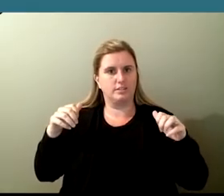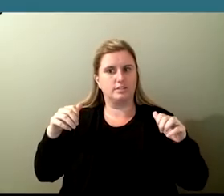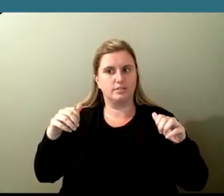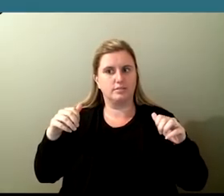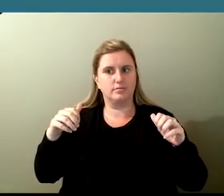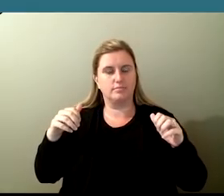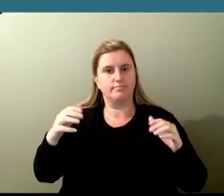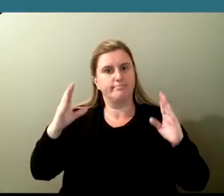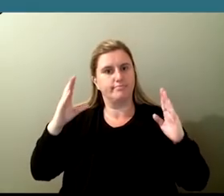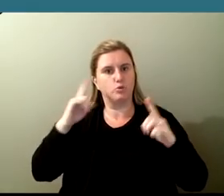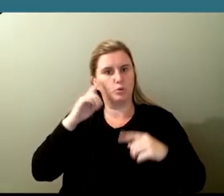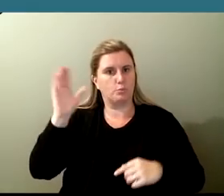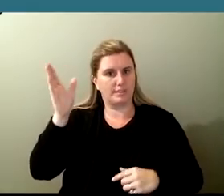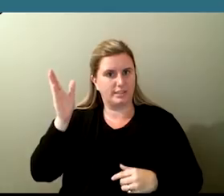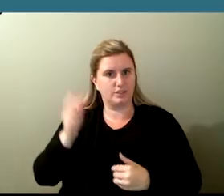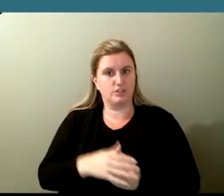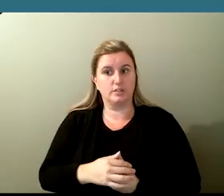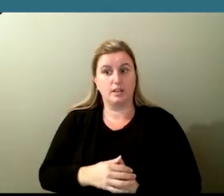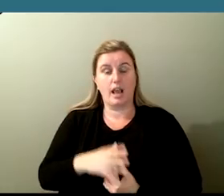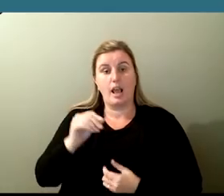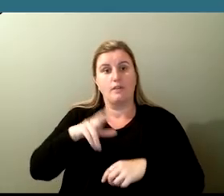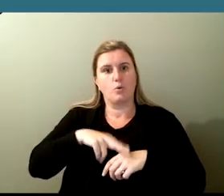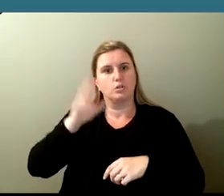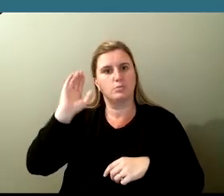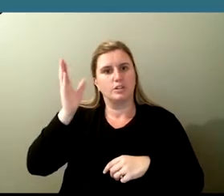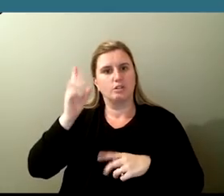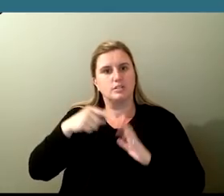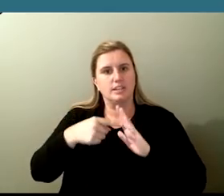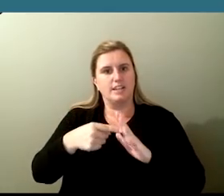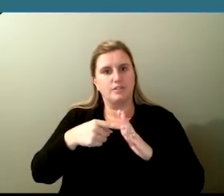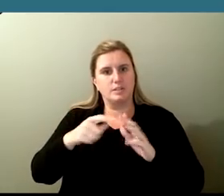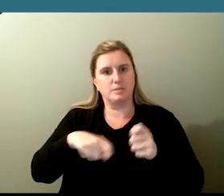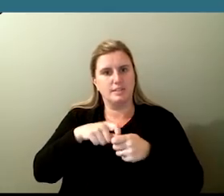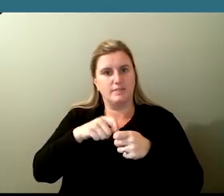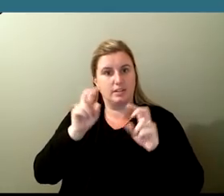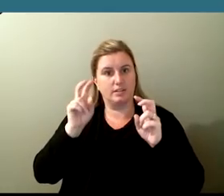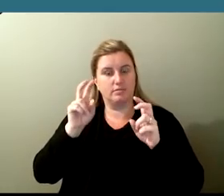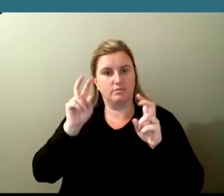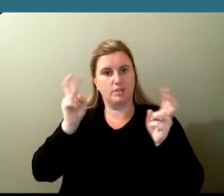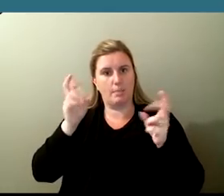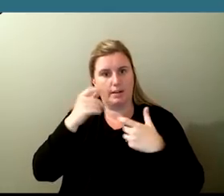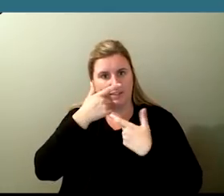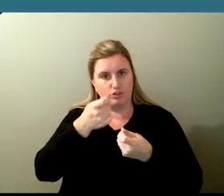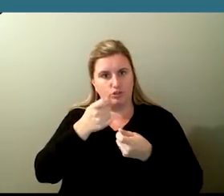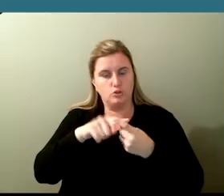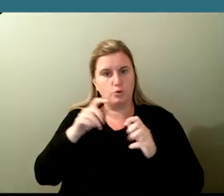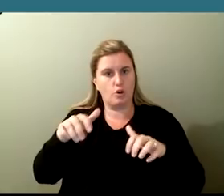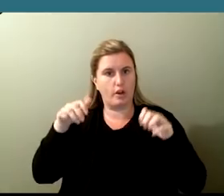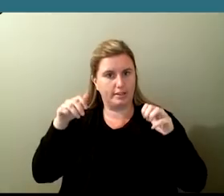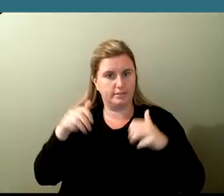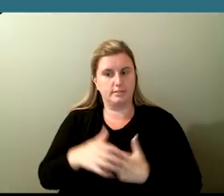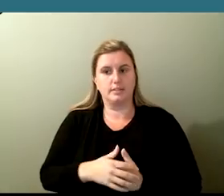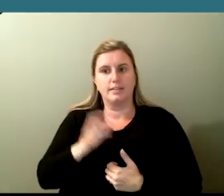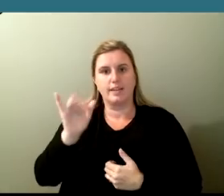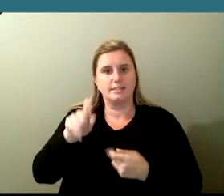to the presentation. And the presenter, of course, delivering a specific topic of interest to the audience.